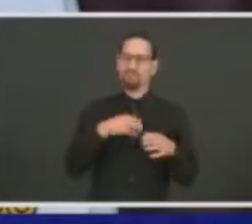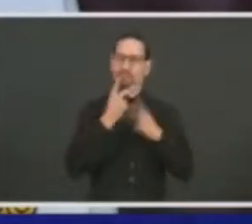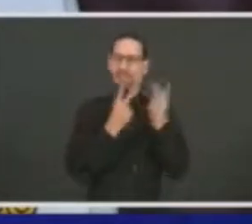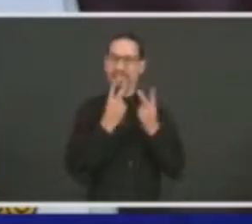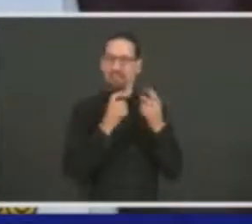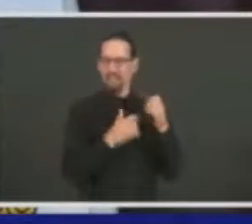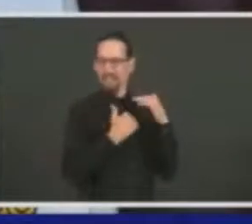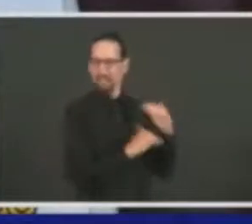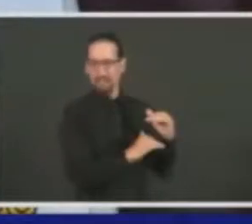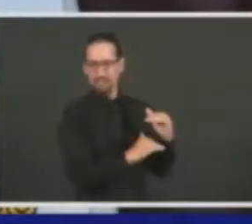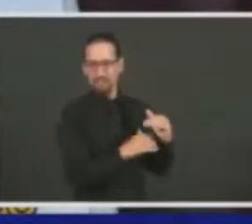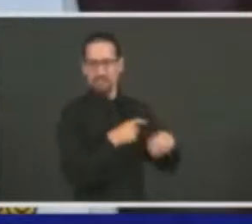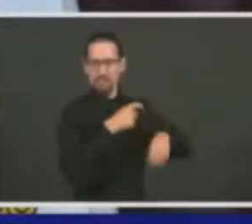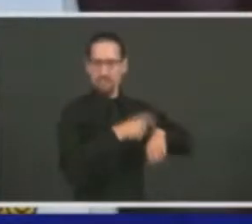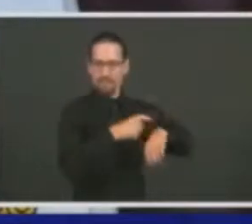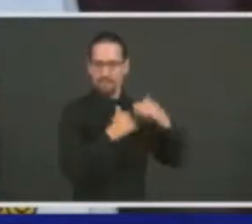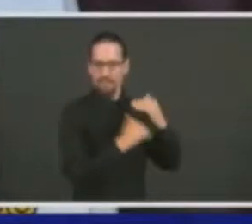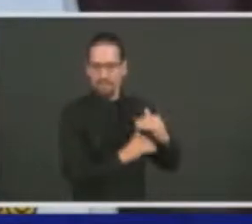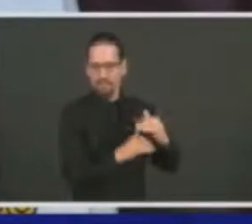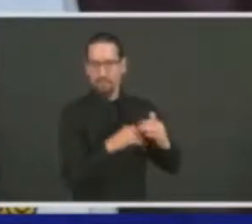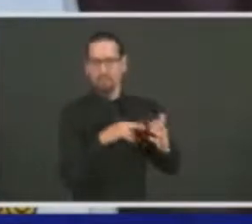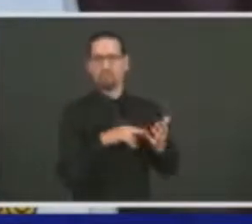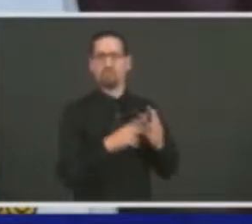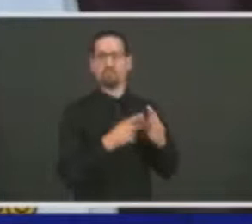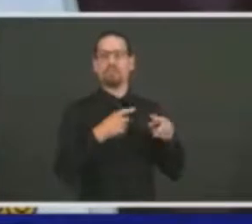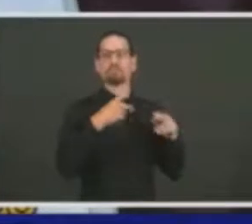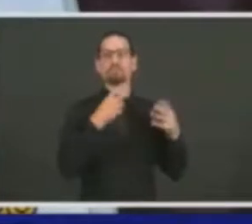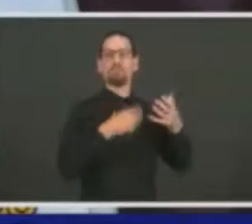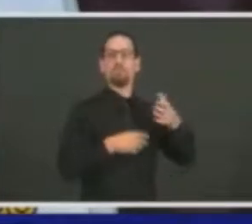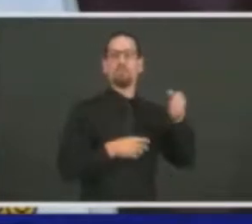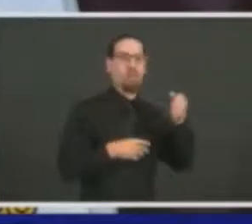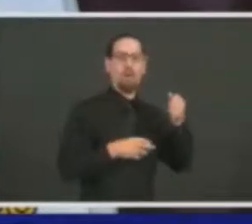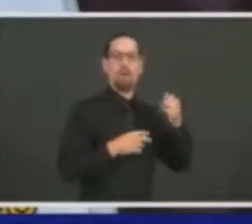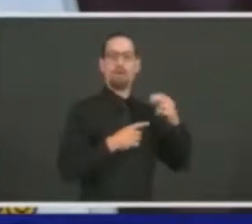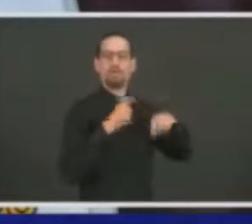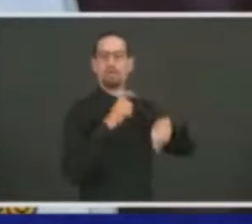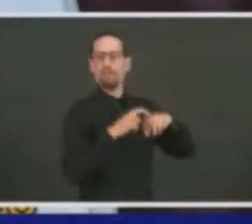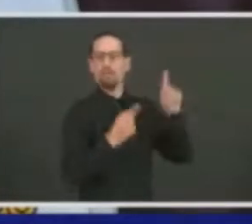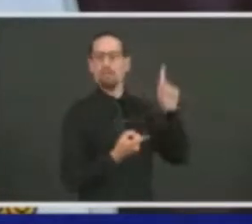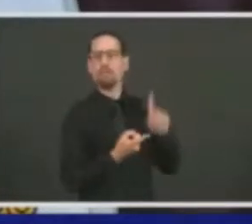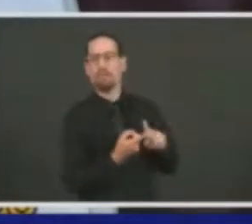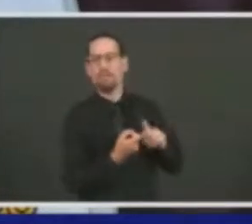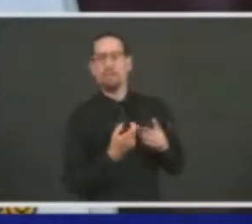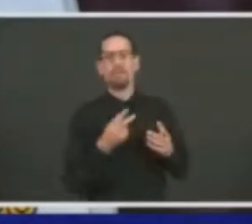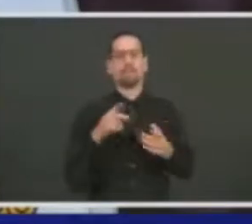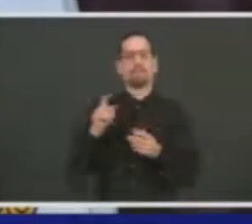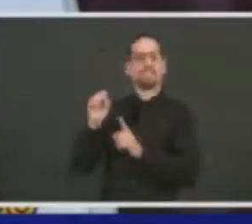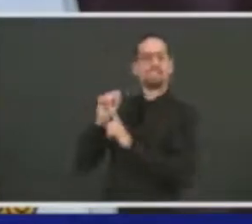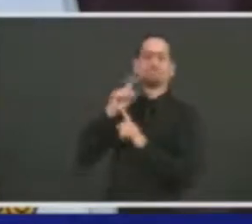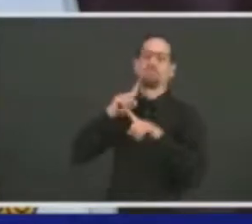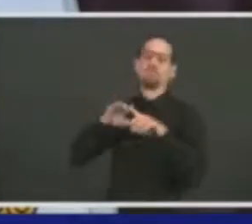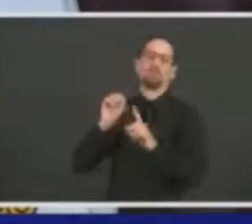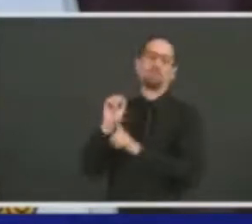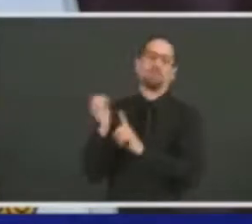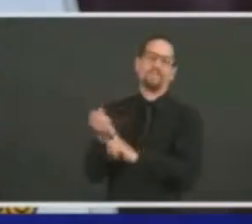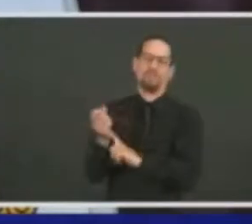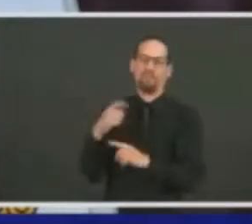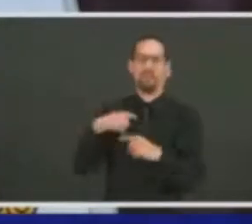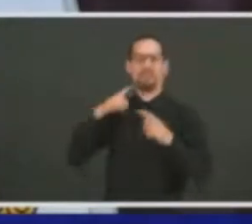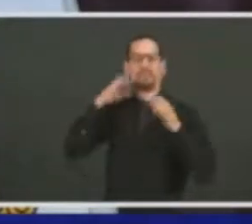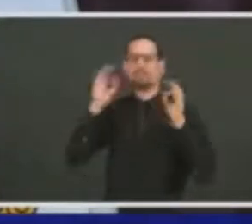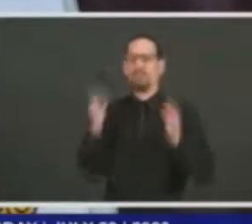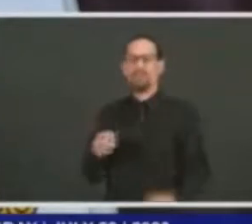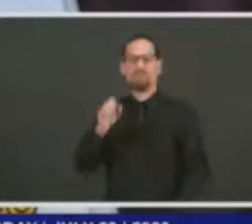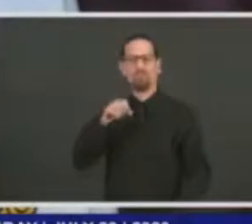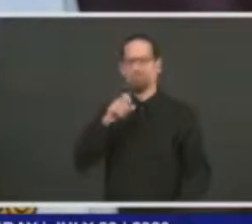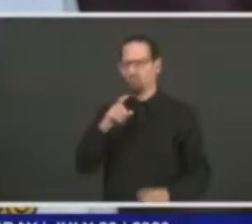that it is, and then pulling back if we need to, just to assess if we have cases, works for right now. And we'll certainly come back to